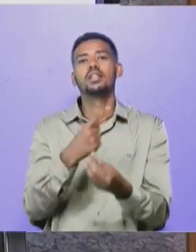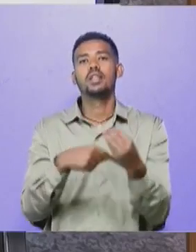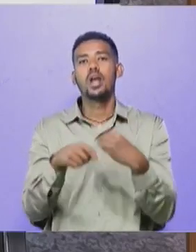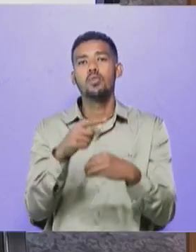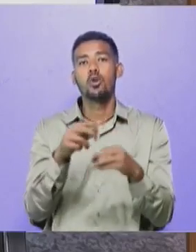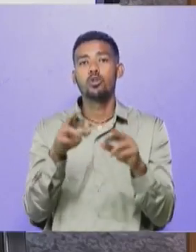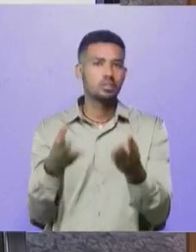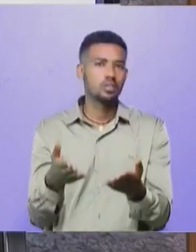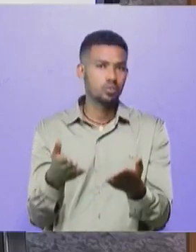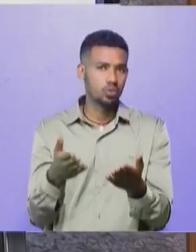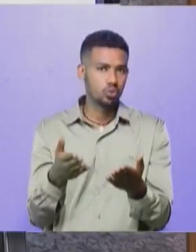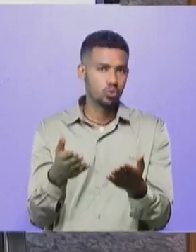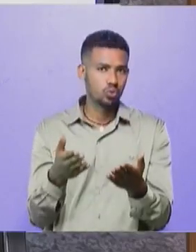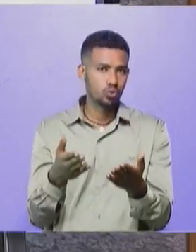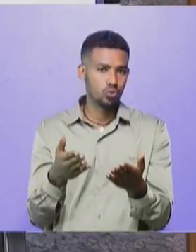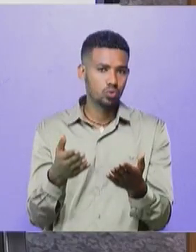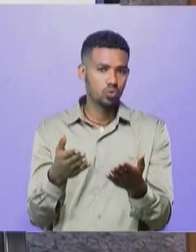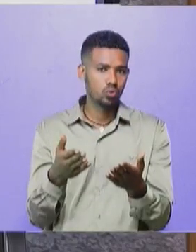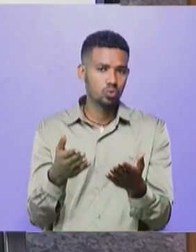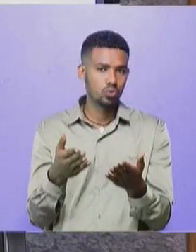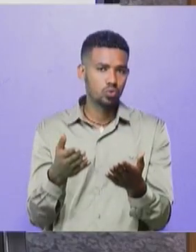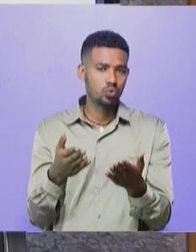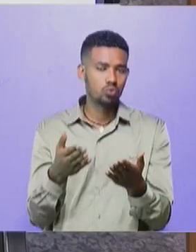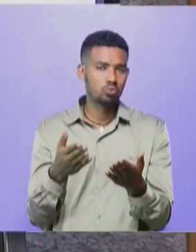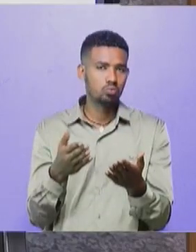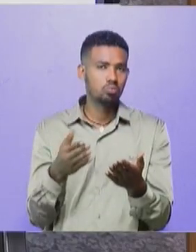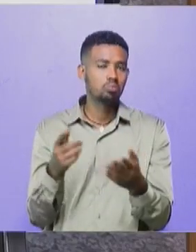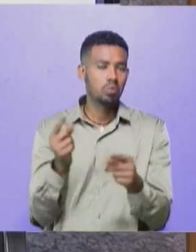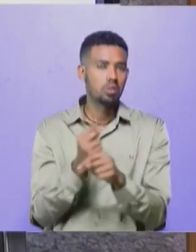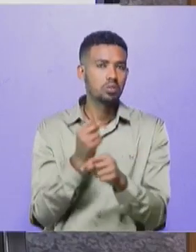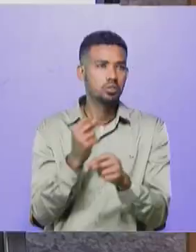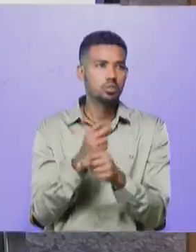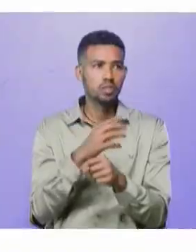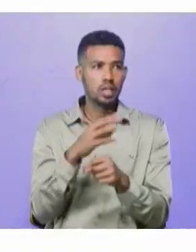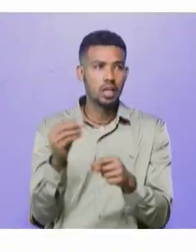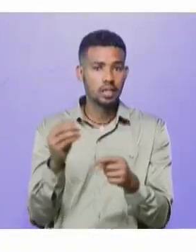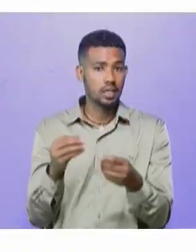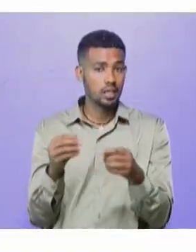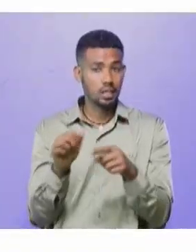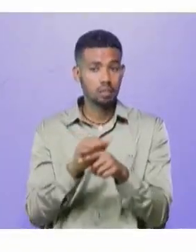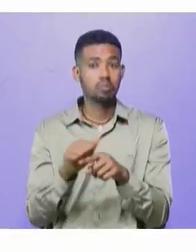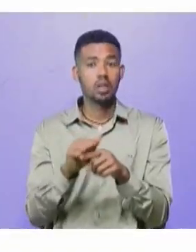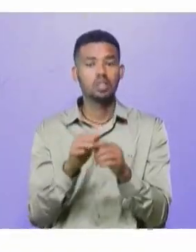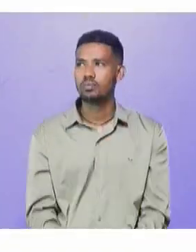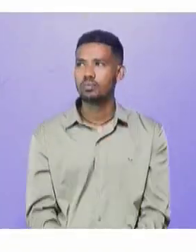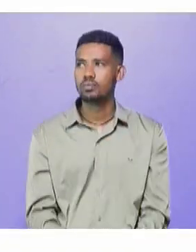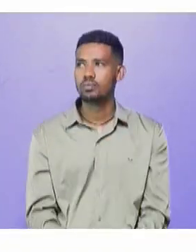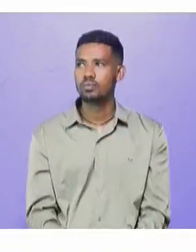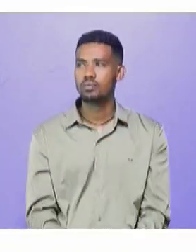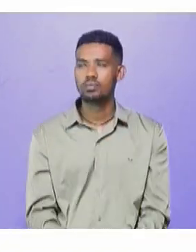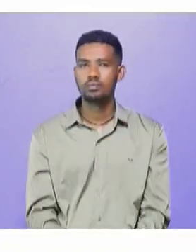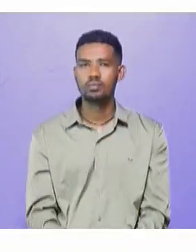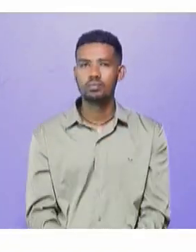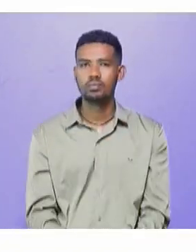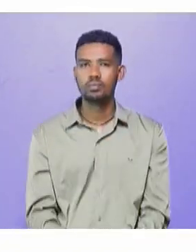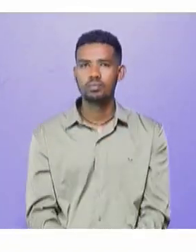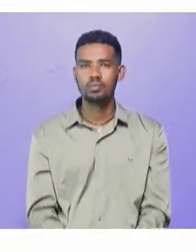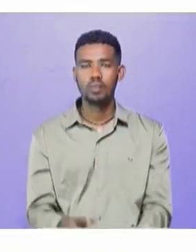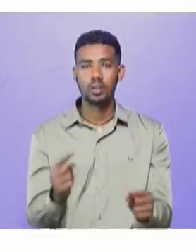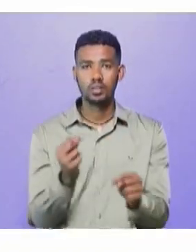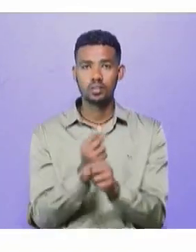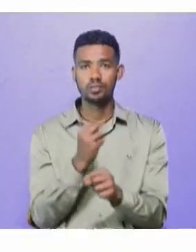and also irregular. Let me give you more activities and let us practice together. Activity